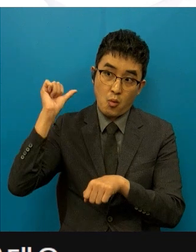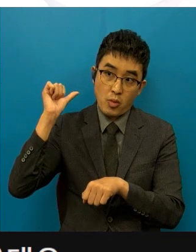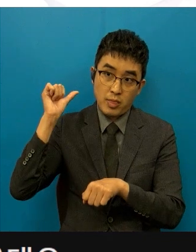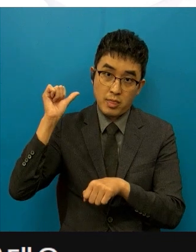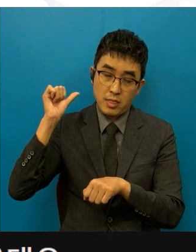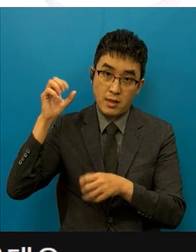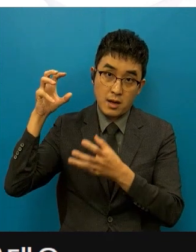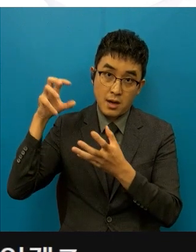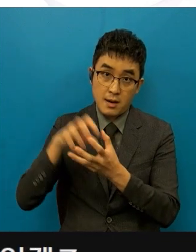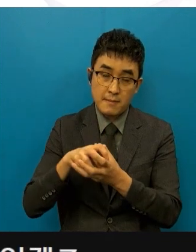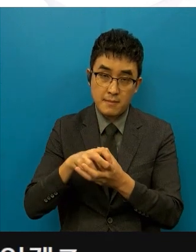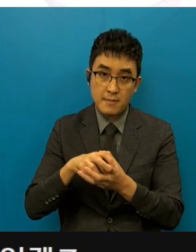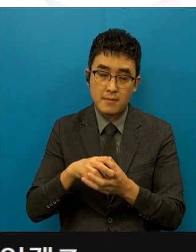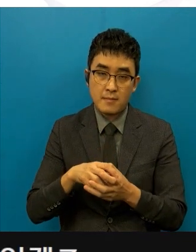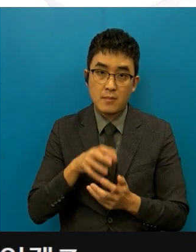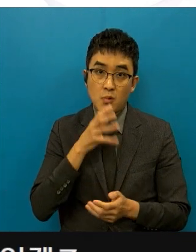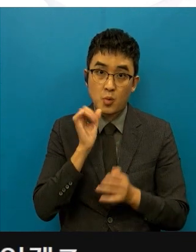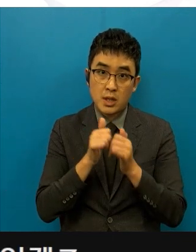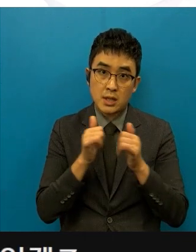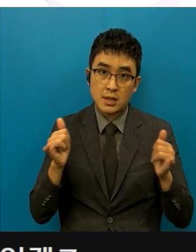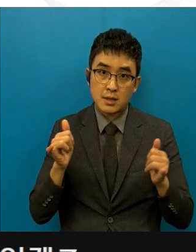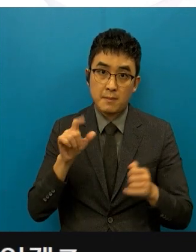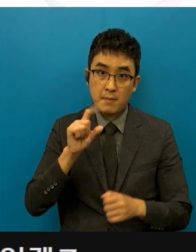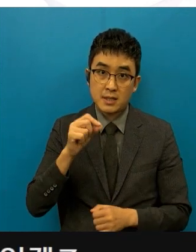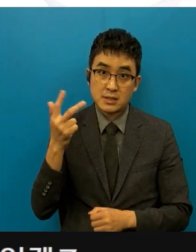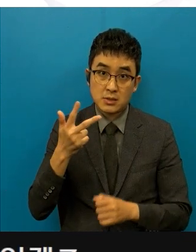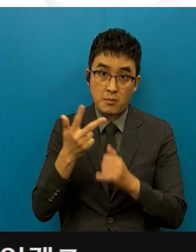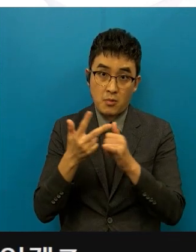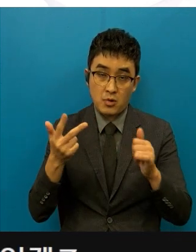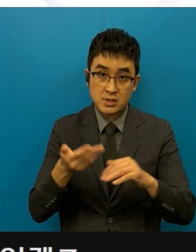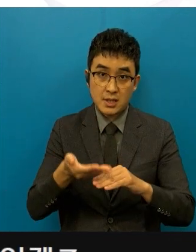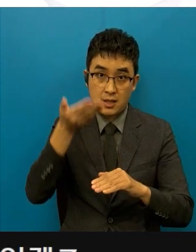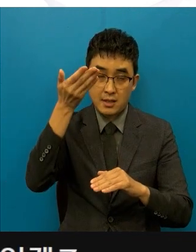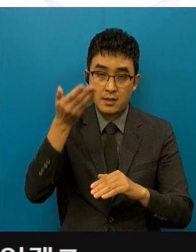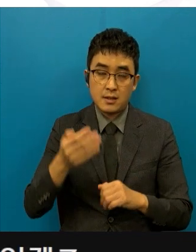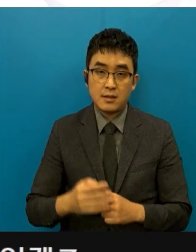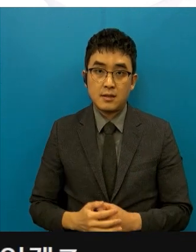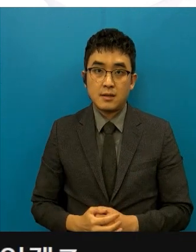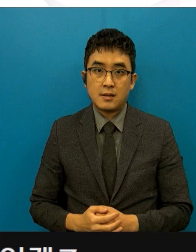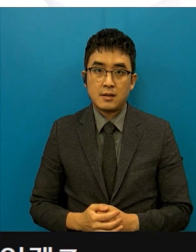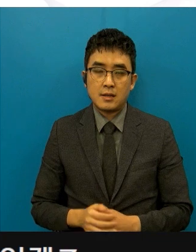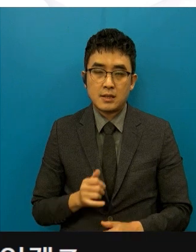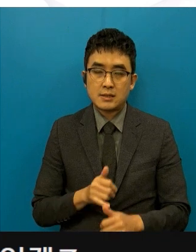truly embody the value of dignified death?